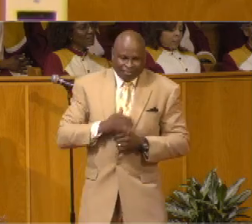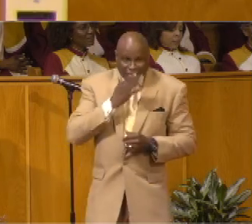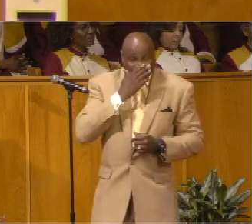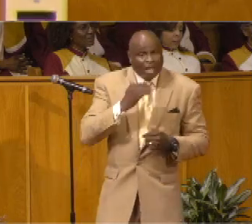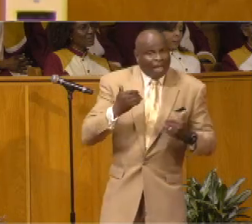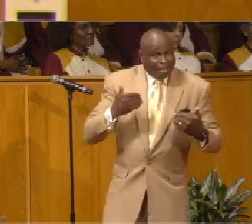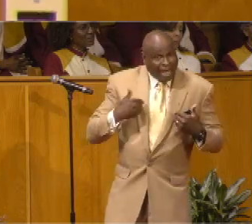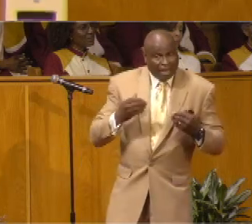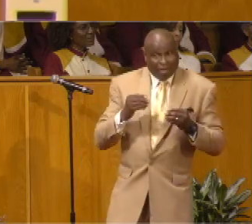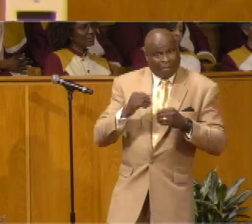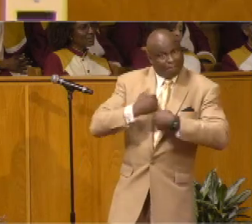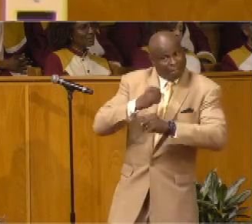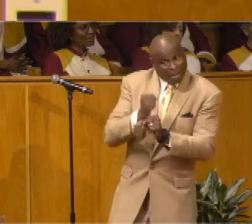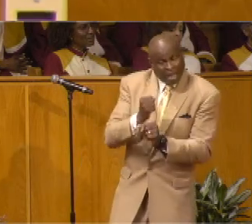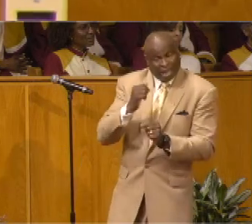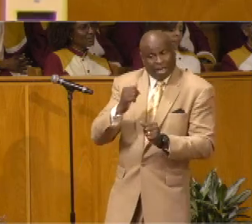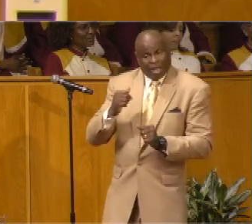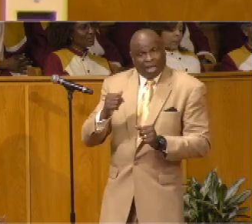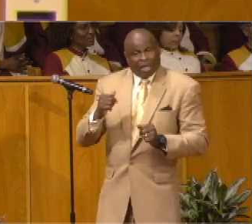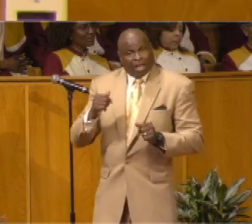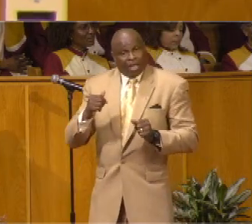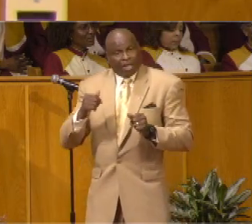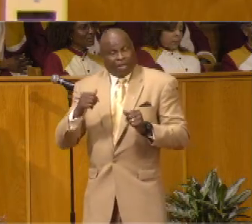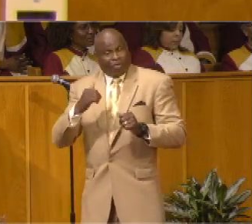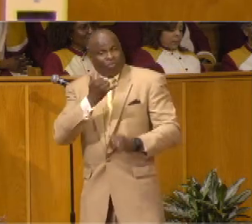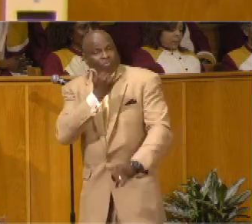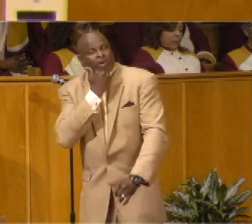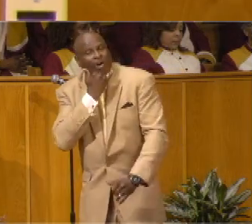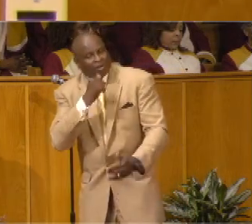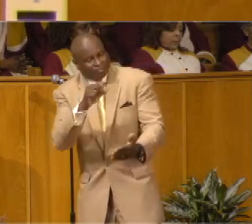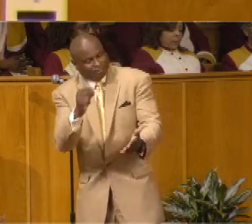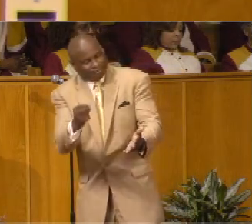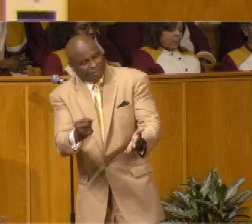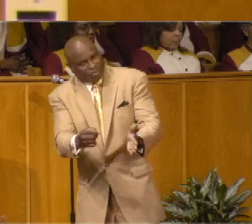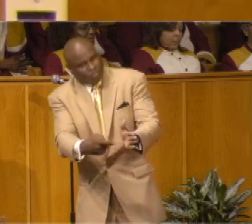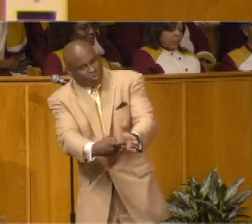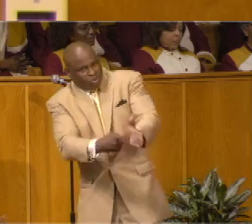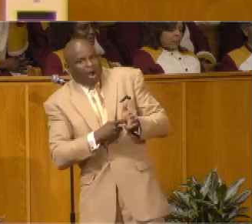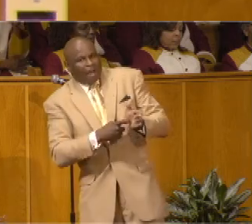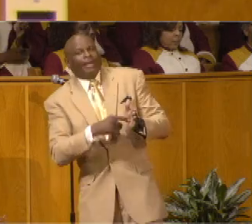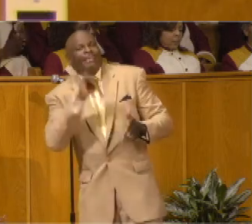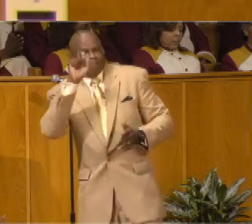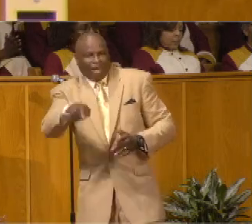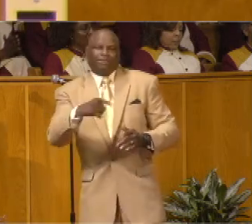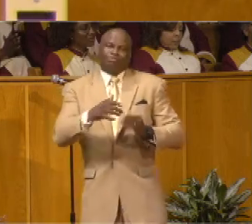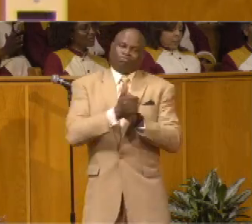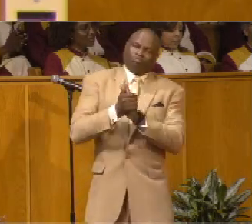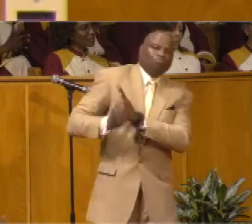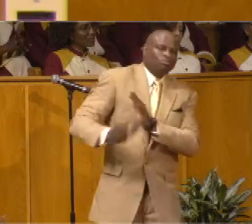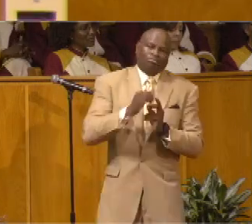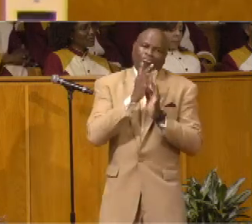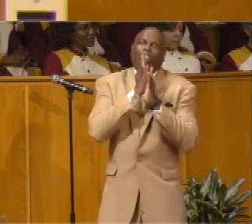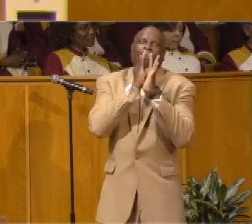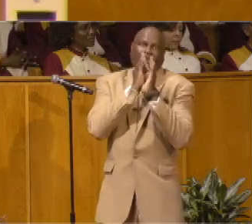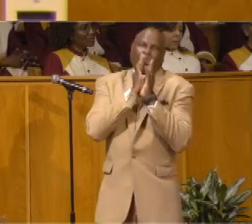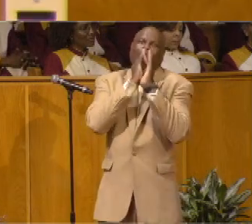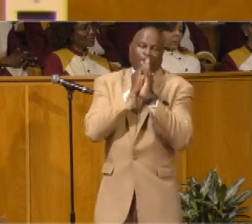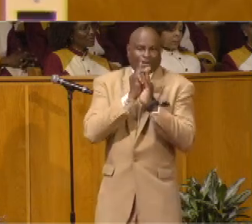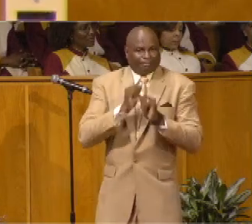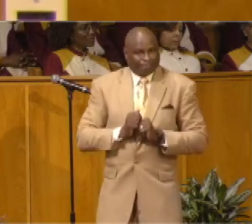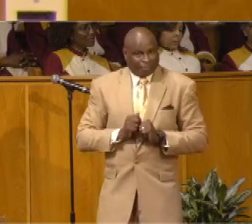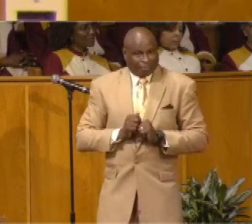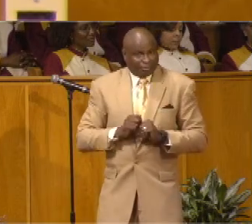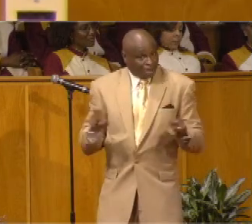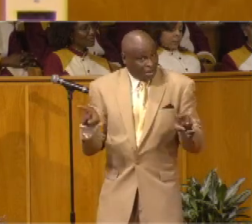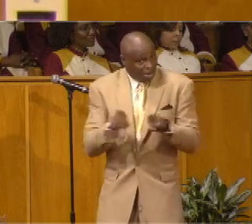They have put an inordinate emphasis on talking in tongues. The